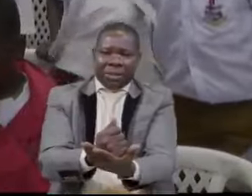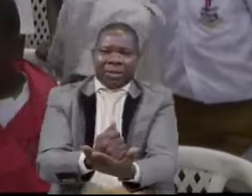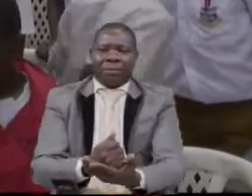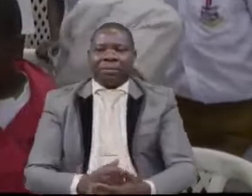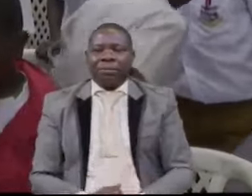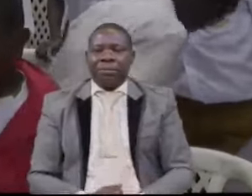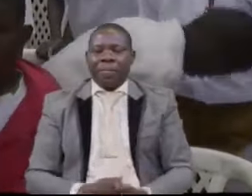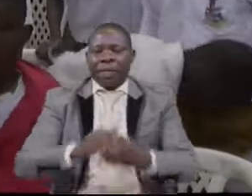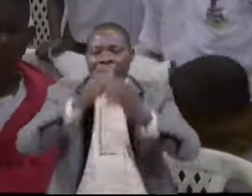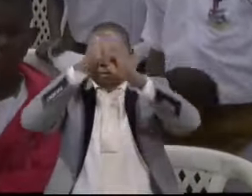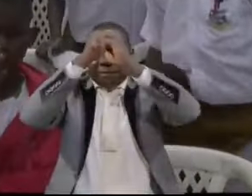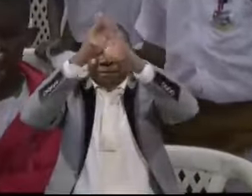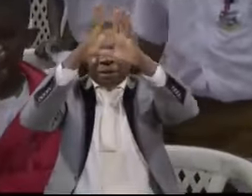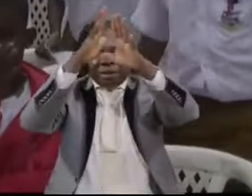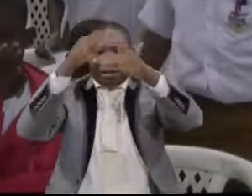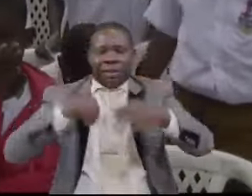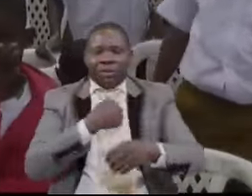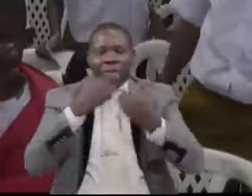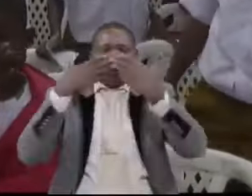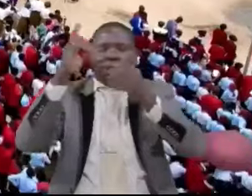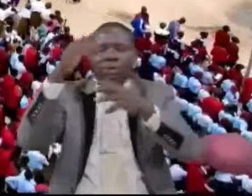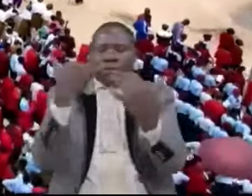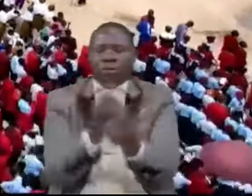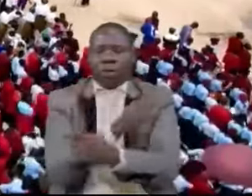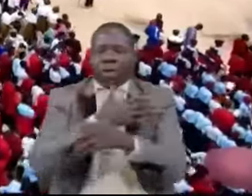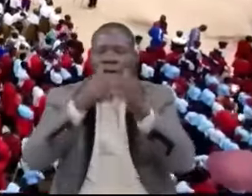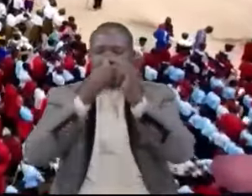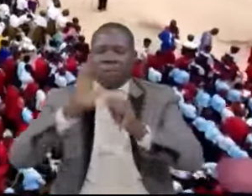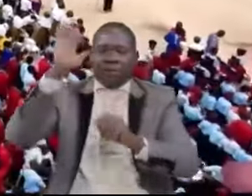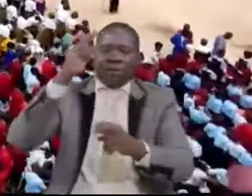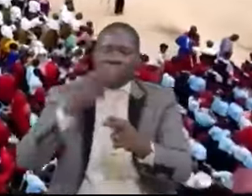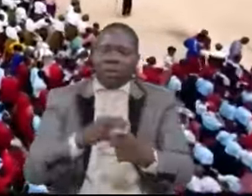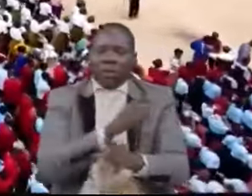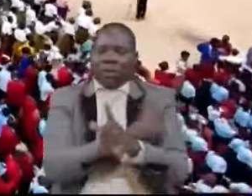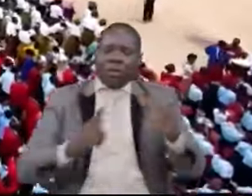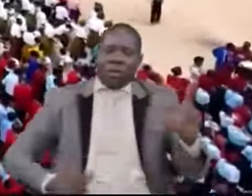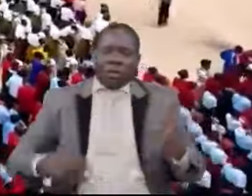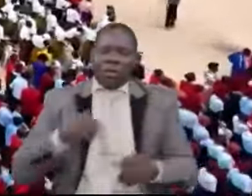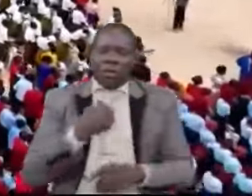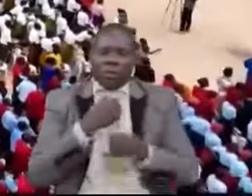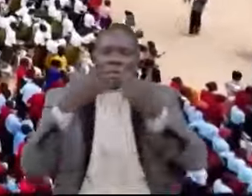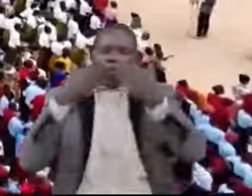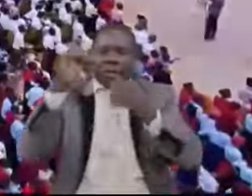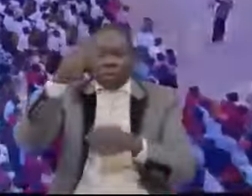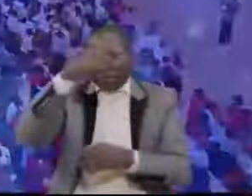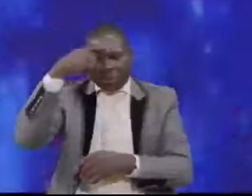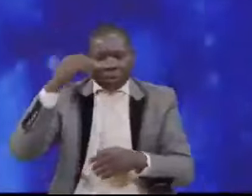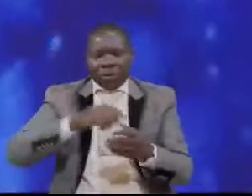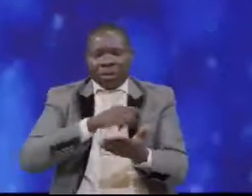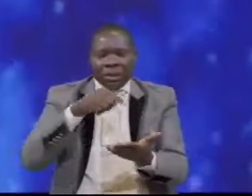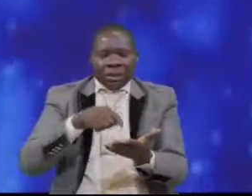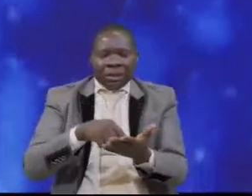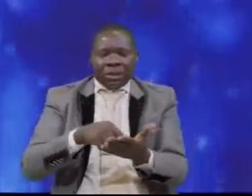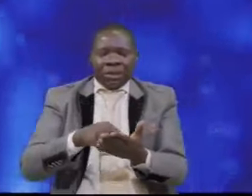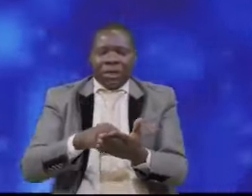Father, we thank you today and bless your name. Lord, we thank you because these are the ends of